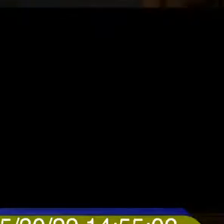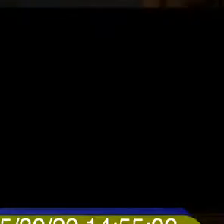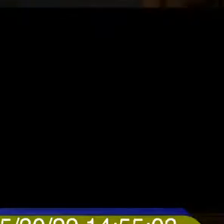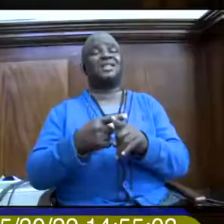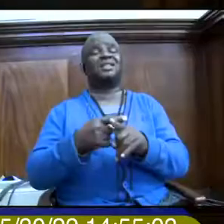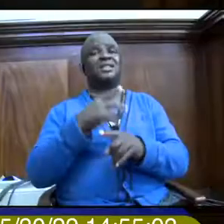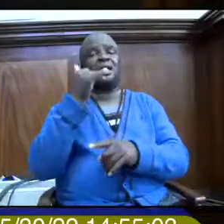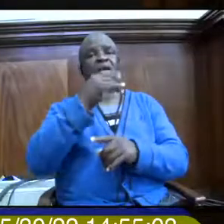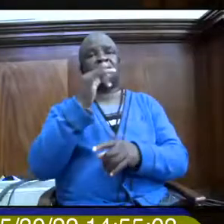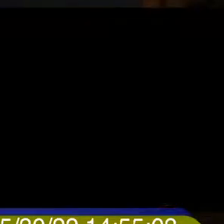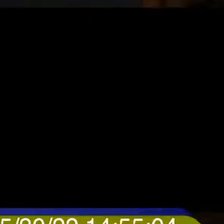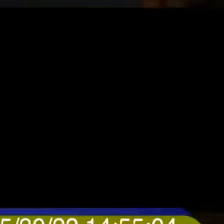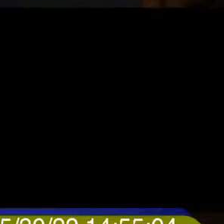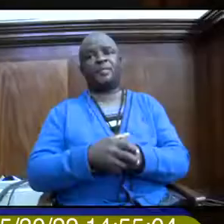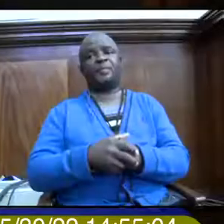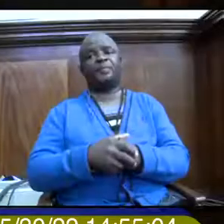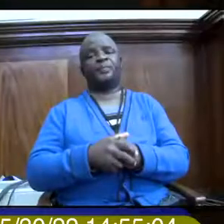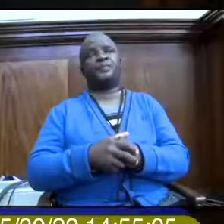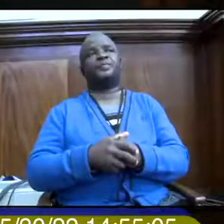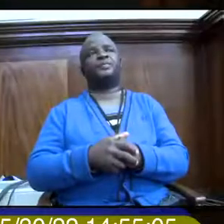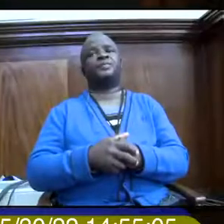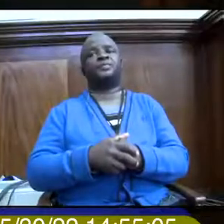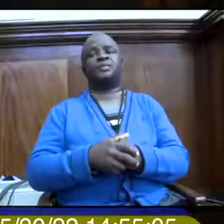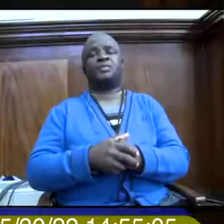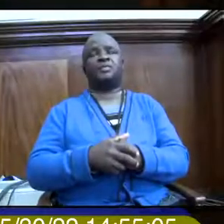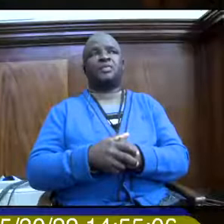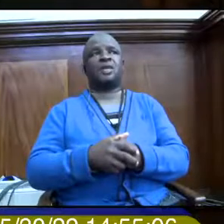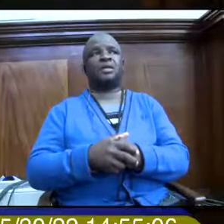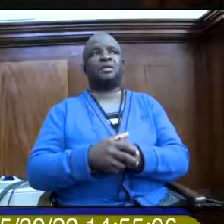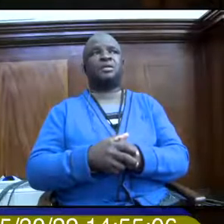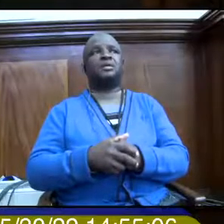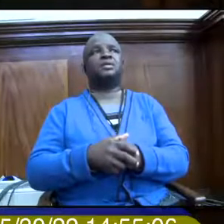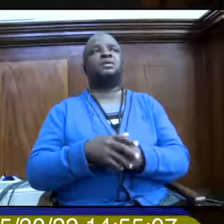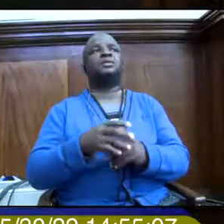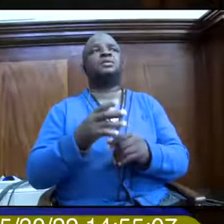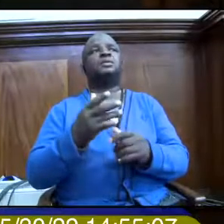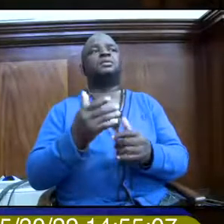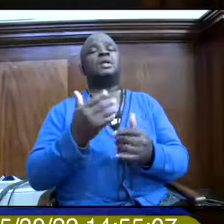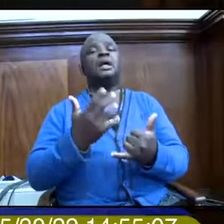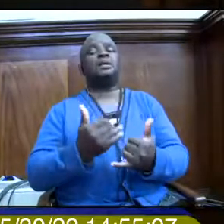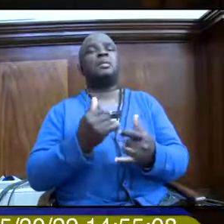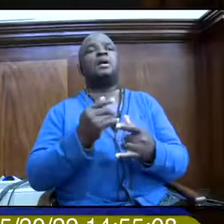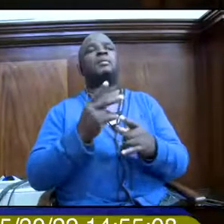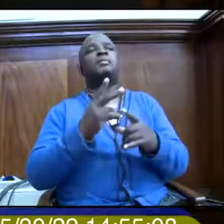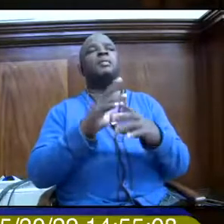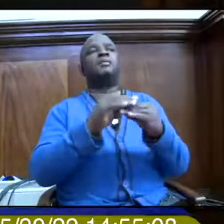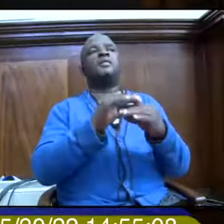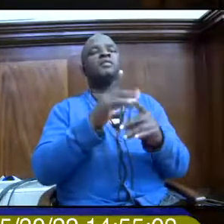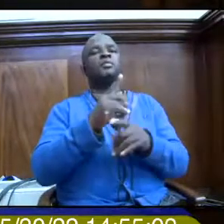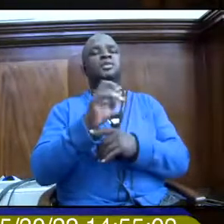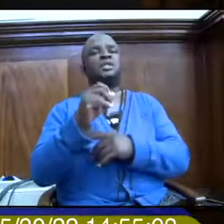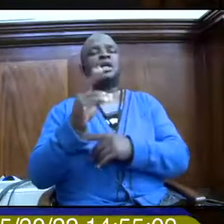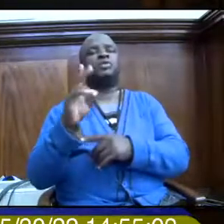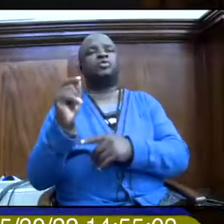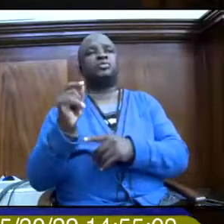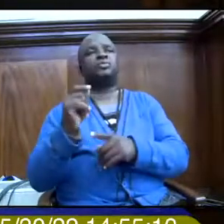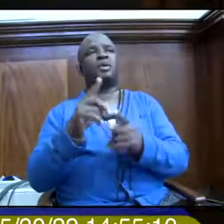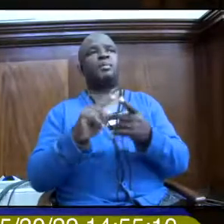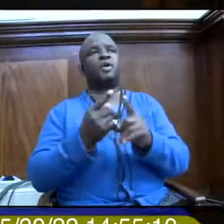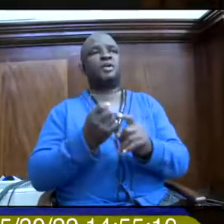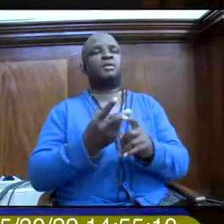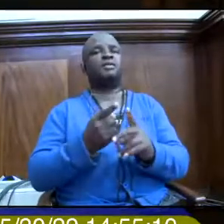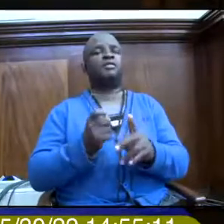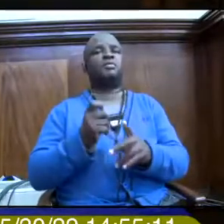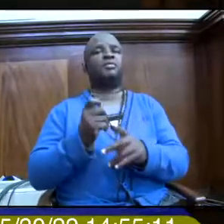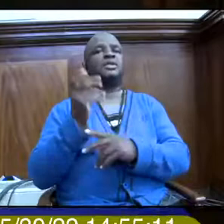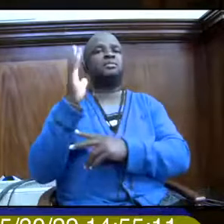crime and comrades from saturn the teachers are raising this point sharply in their